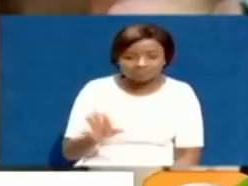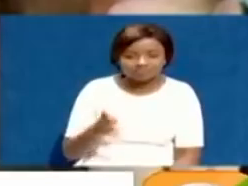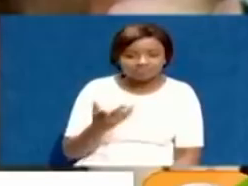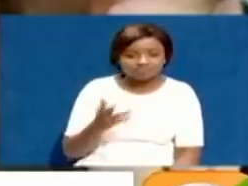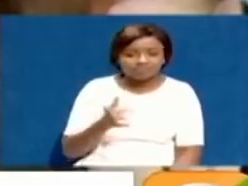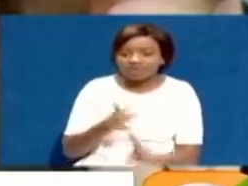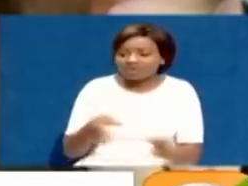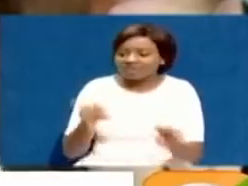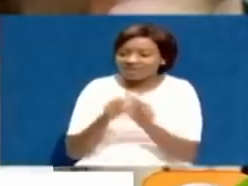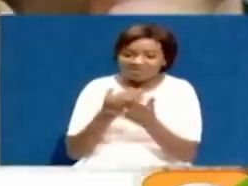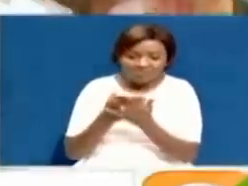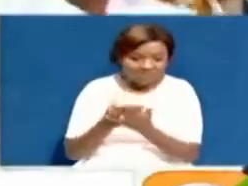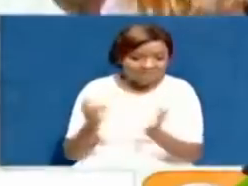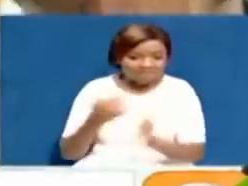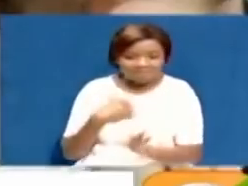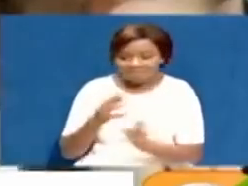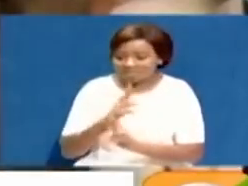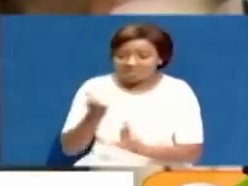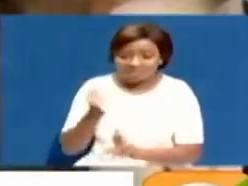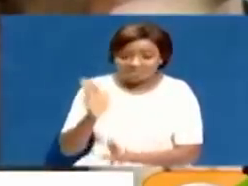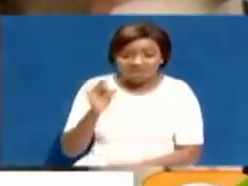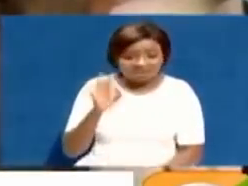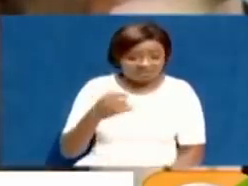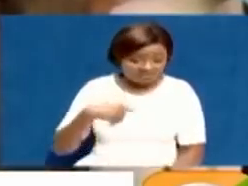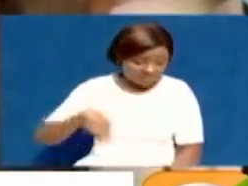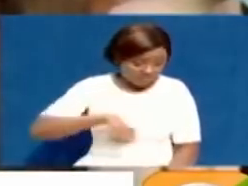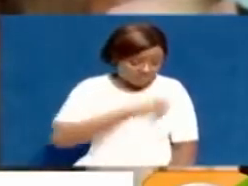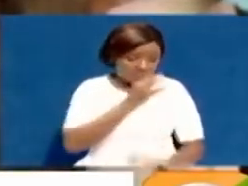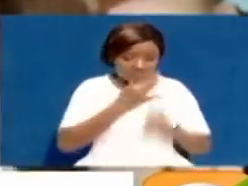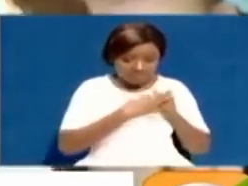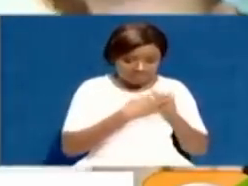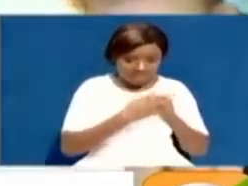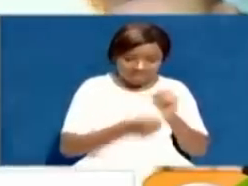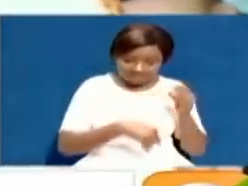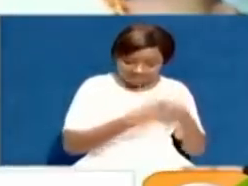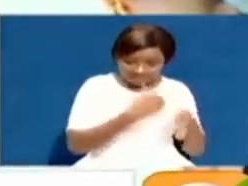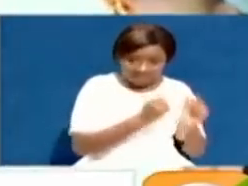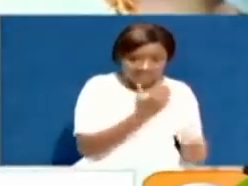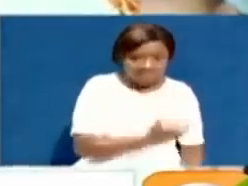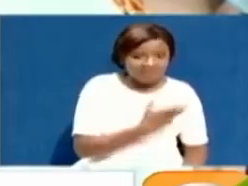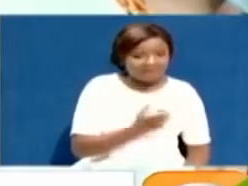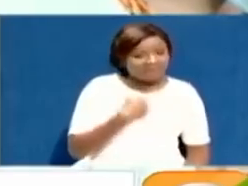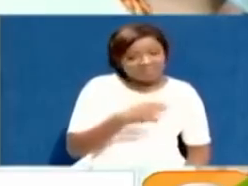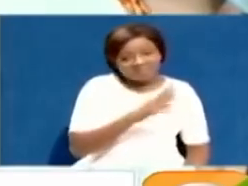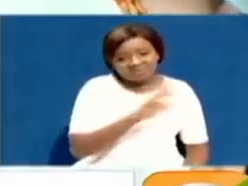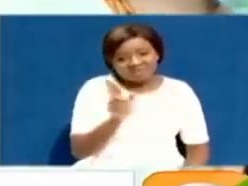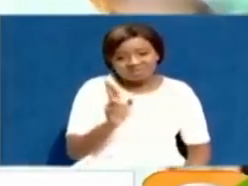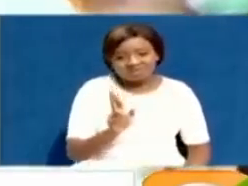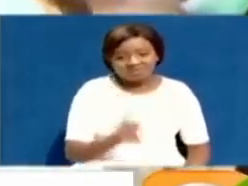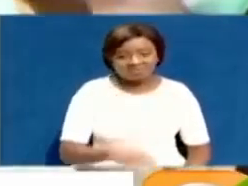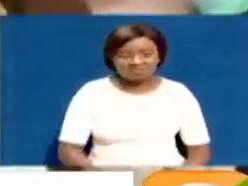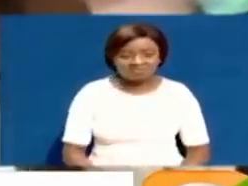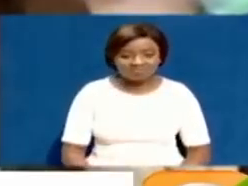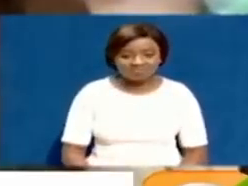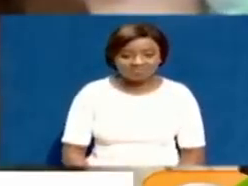Garama yoyote, hata kama mimi nitarudi kuruza mandazi kibira. Nitaenda kuruza mandazi kibira.